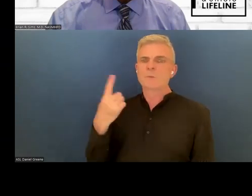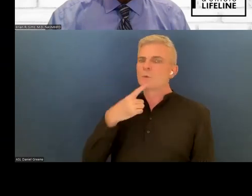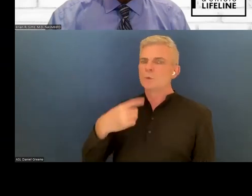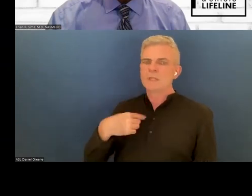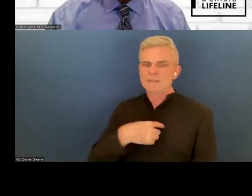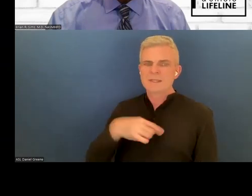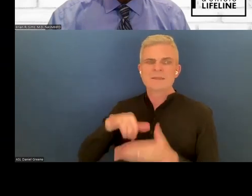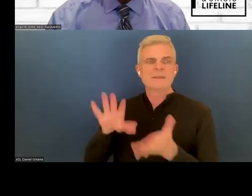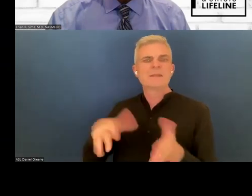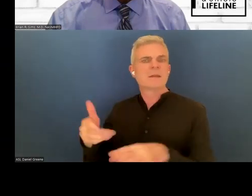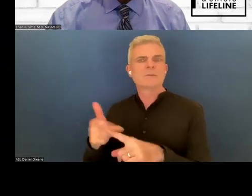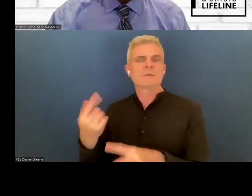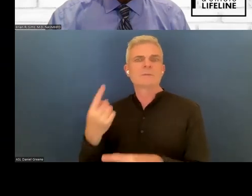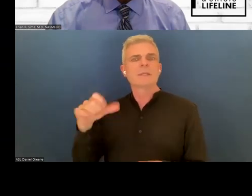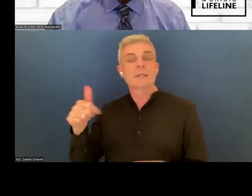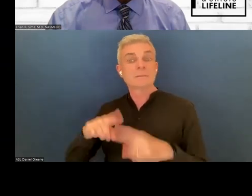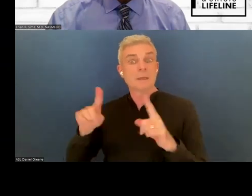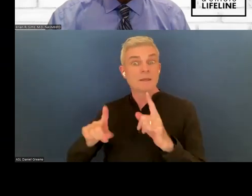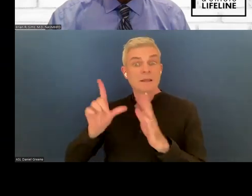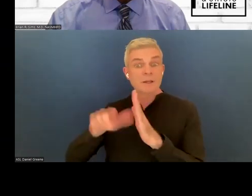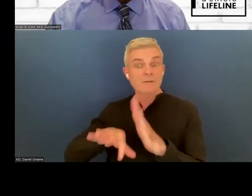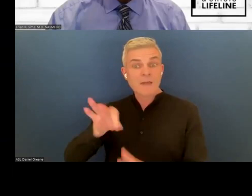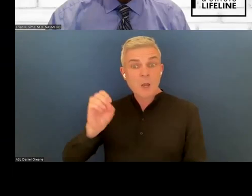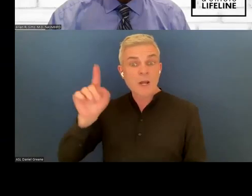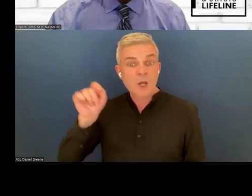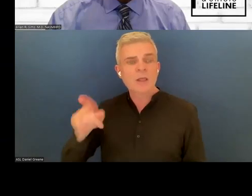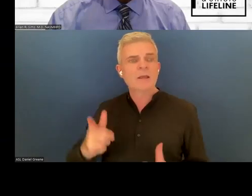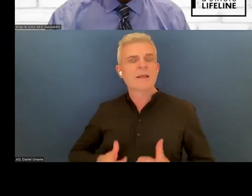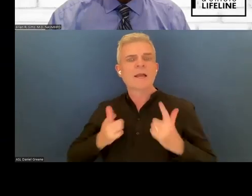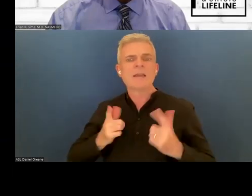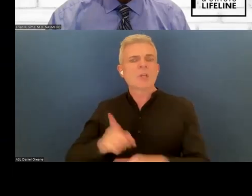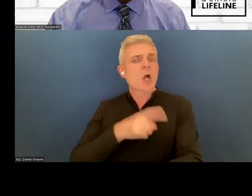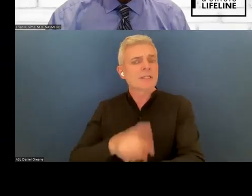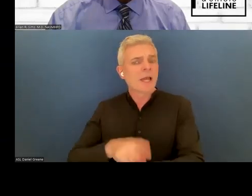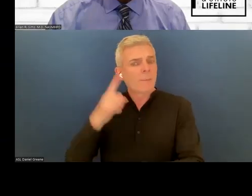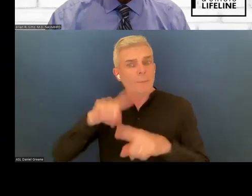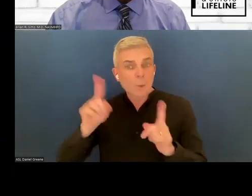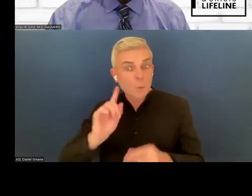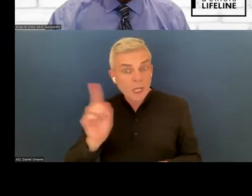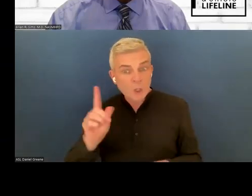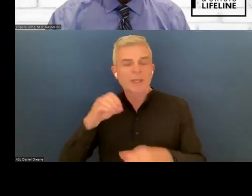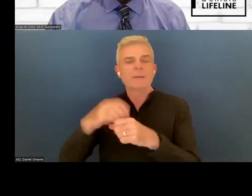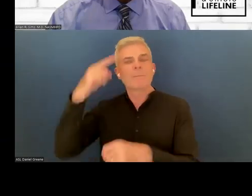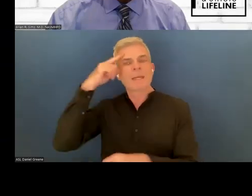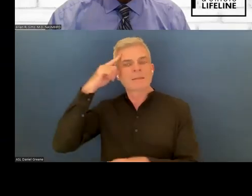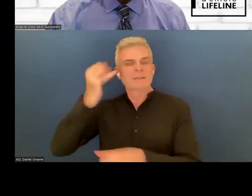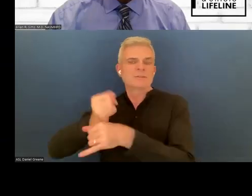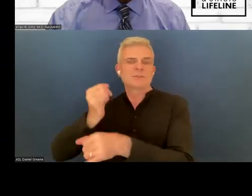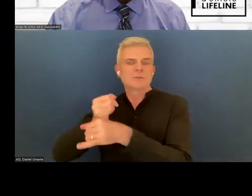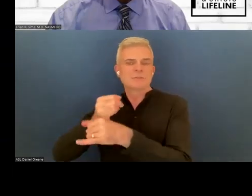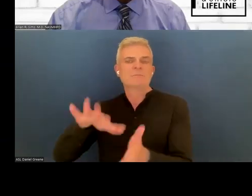from something else and found out that they had been alive for a long time. It was in a mental institution and then died later. For you, there's